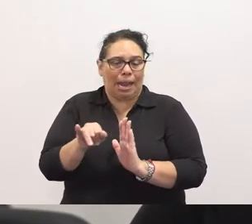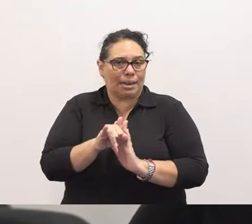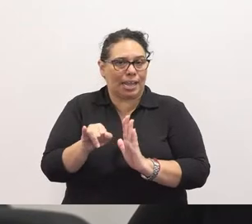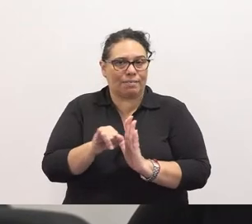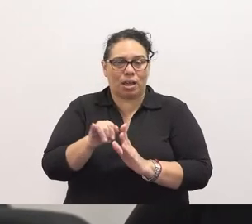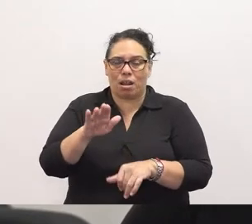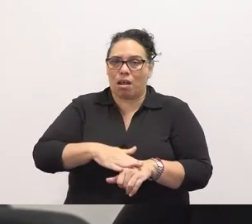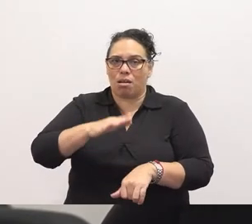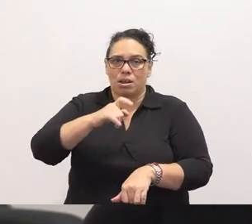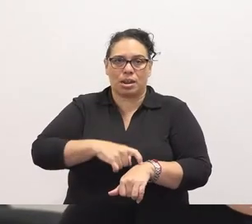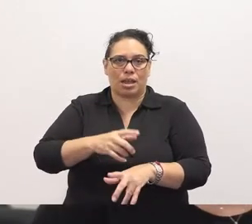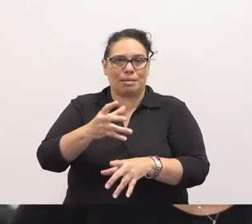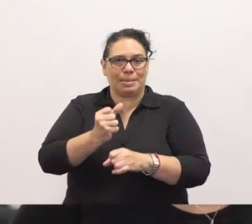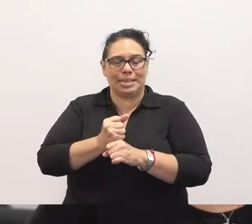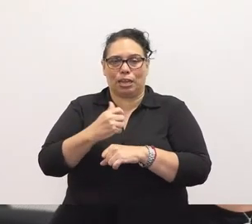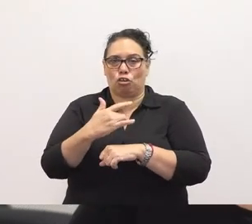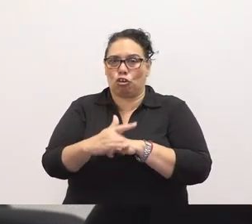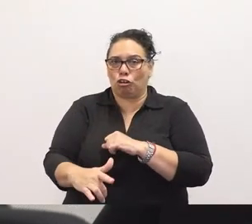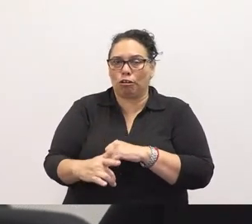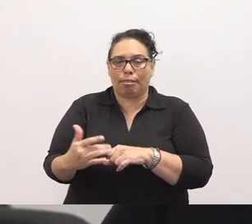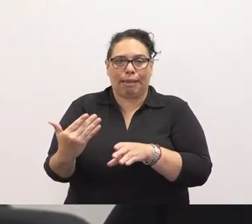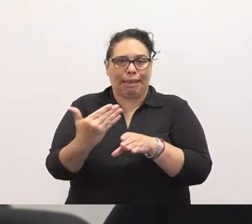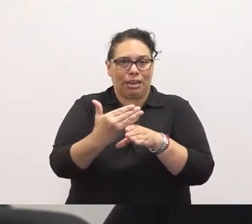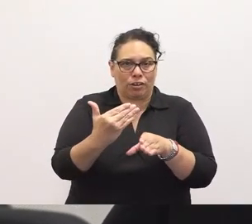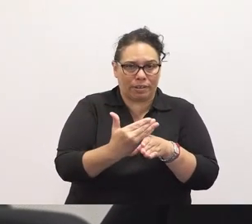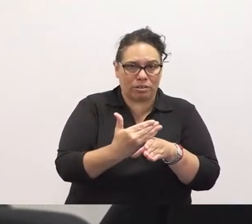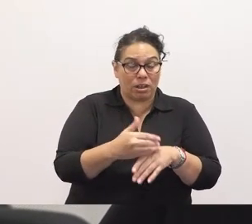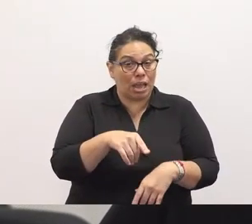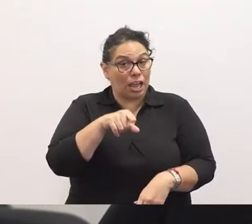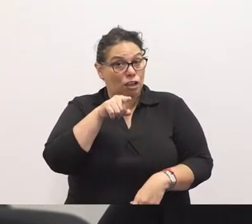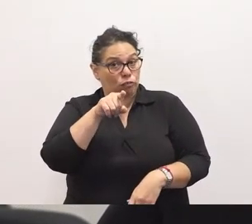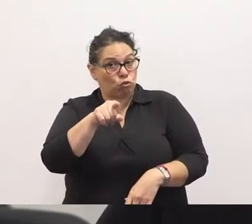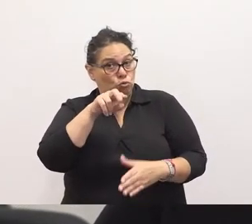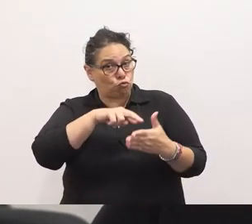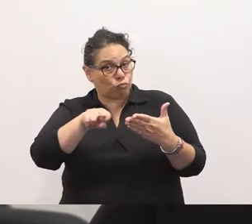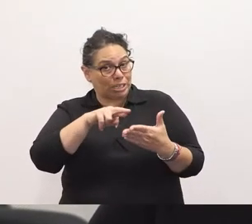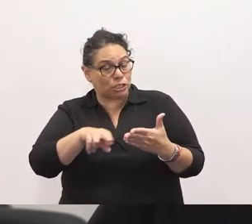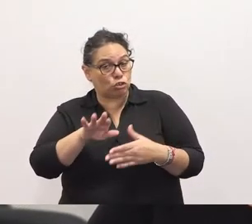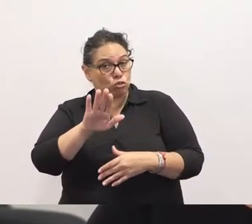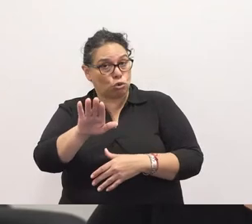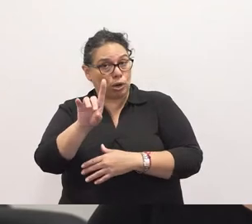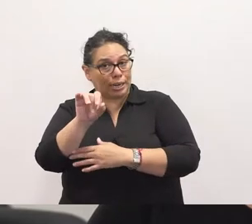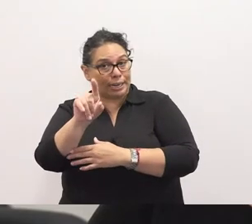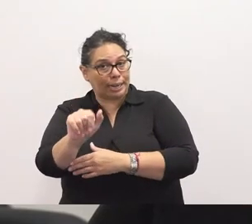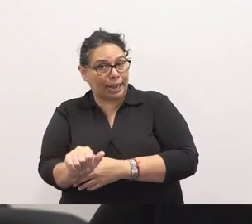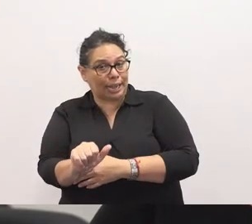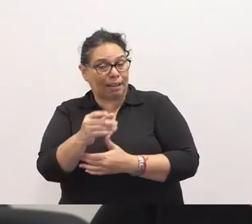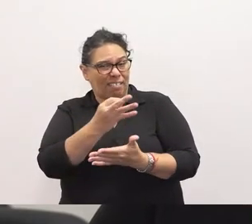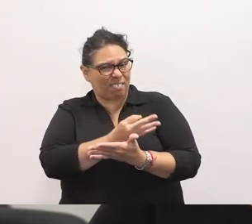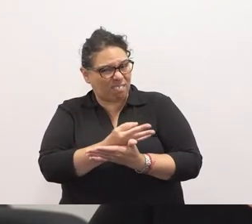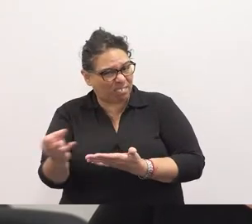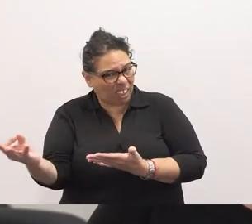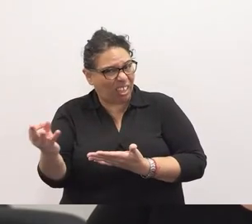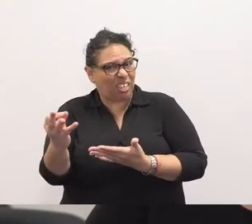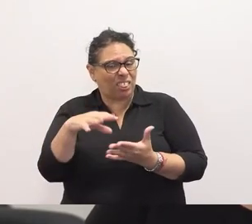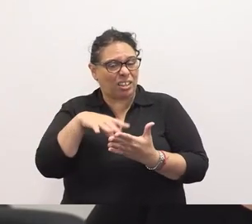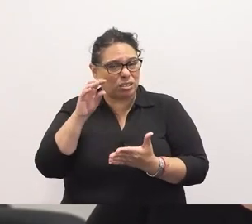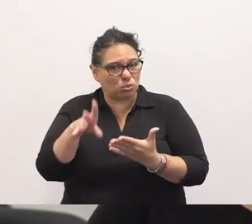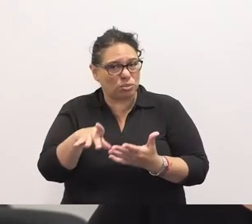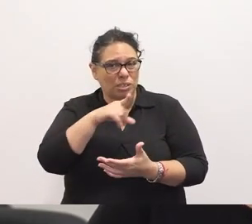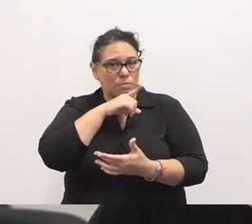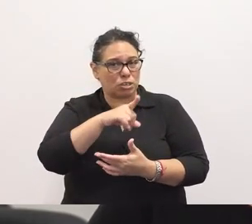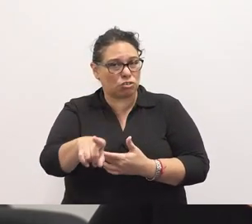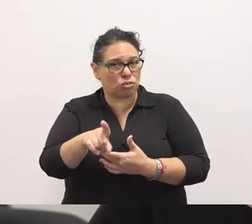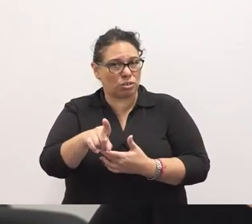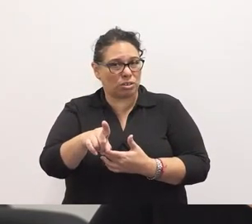early interventions? Have you researched your own data to find which practices and curriculum failed these students to make sure they're not